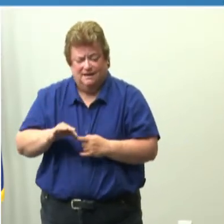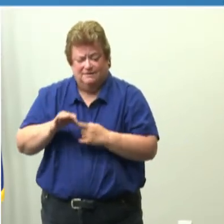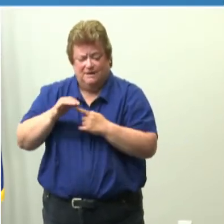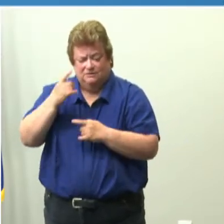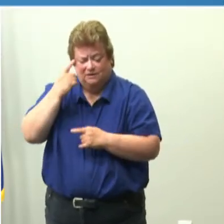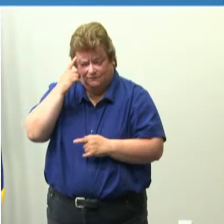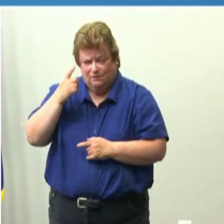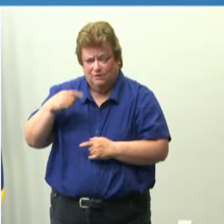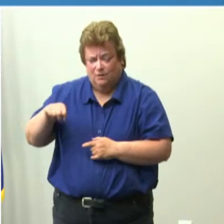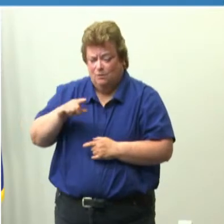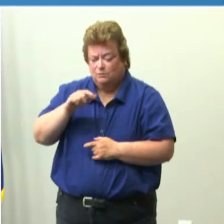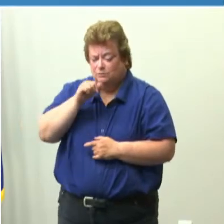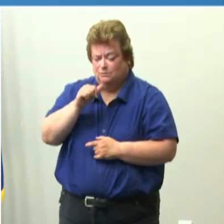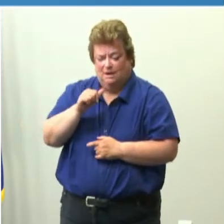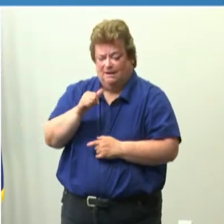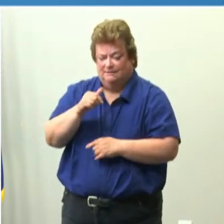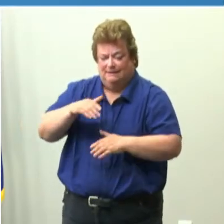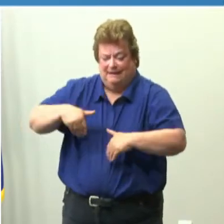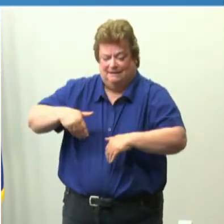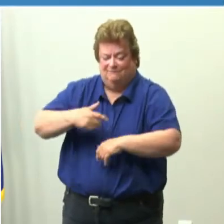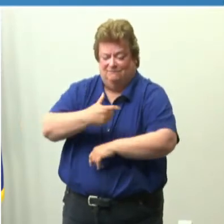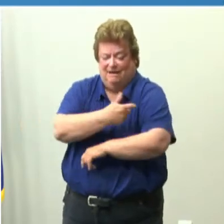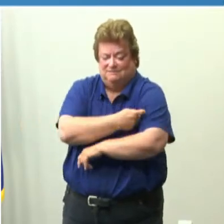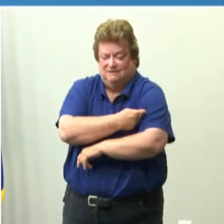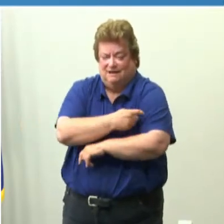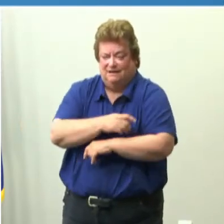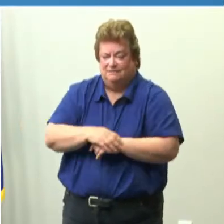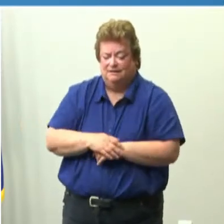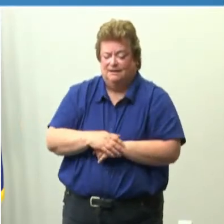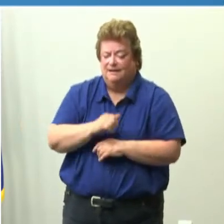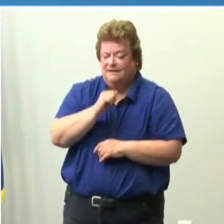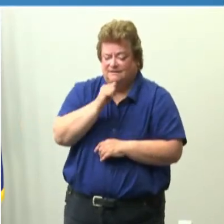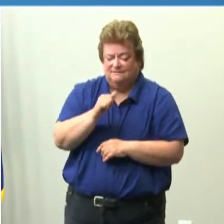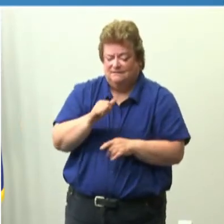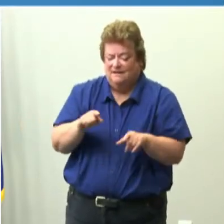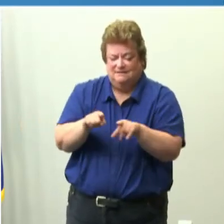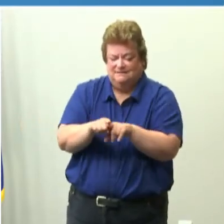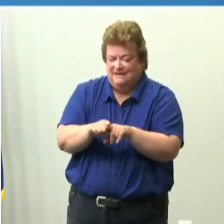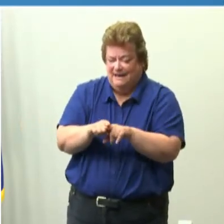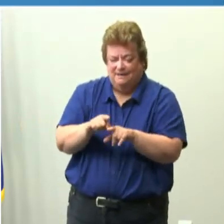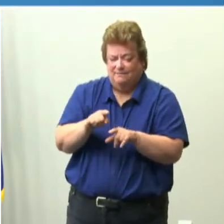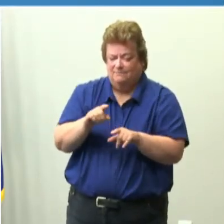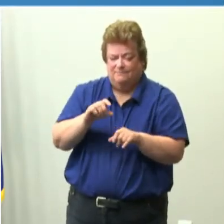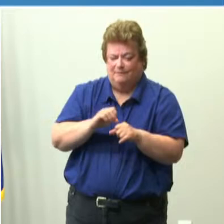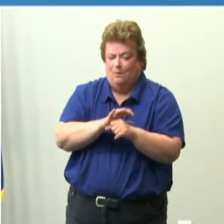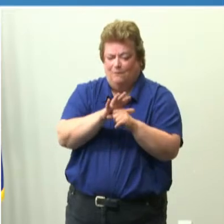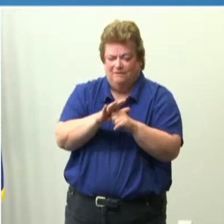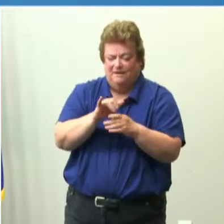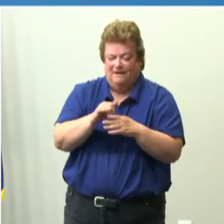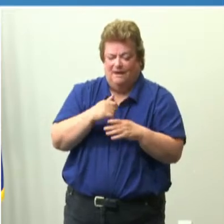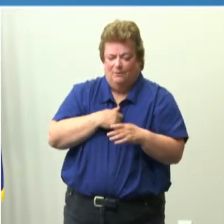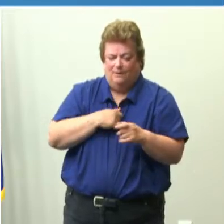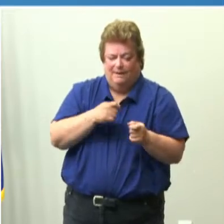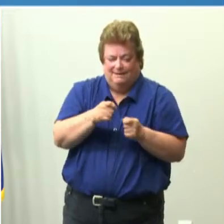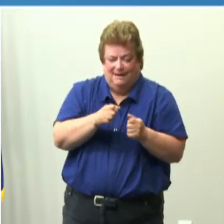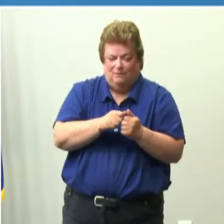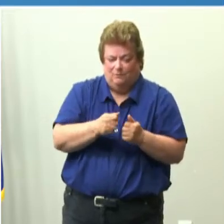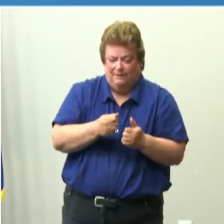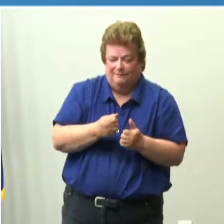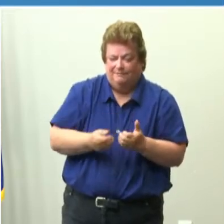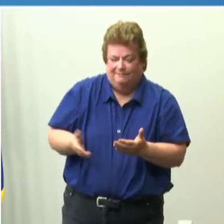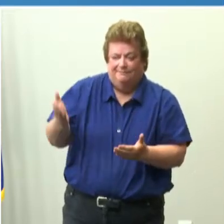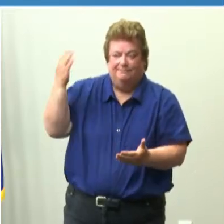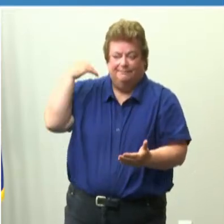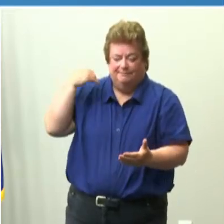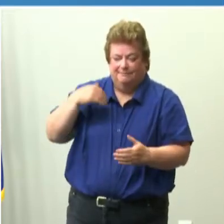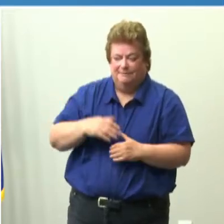who are unvaccinated. This is not the same virus we were dealing with months ago. We've also seen the impact of the